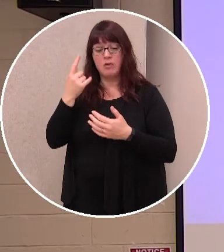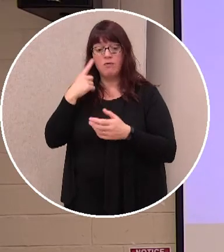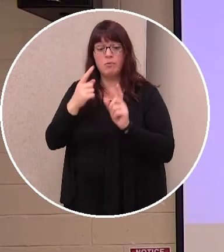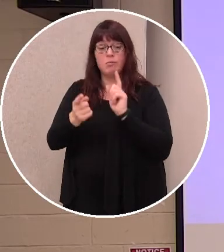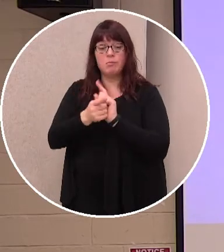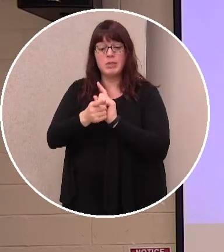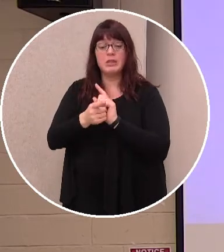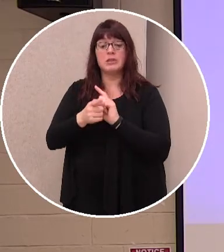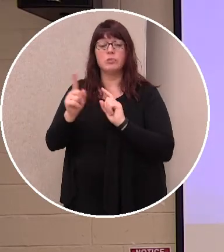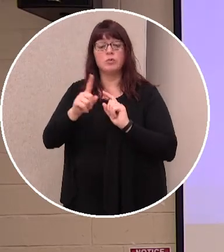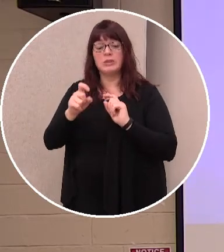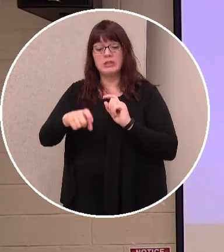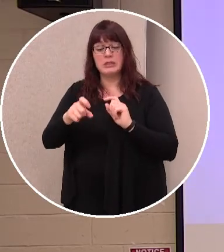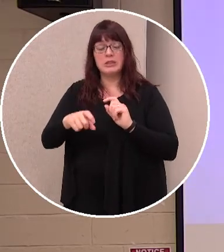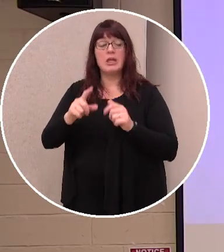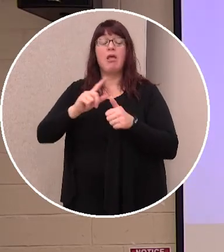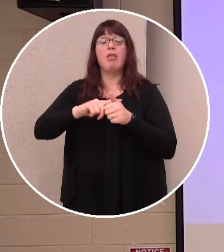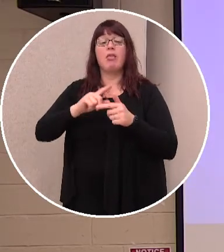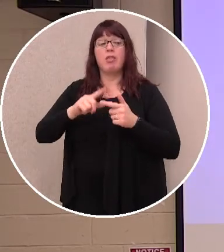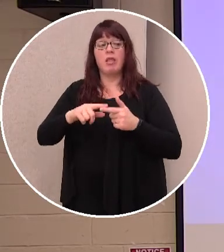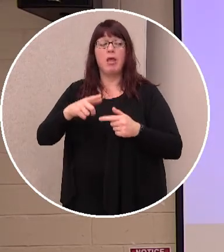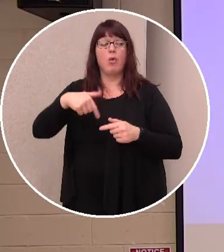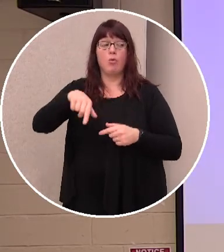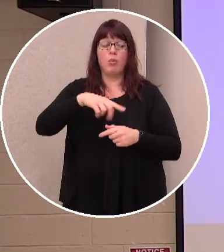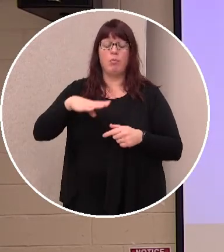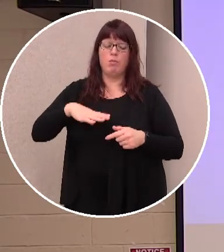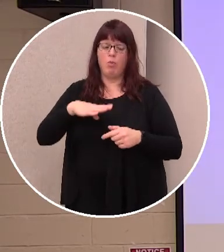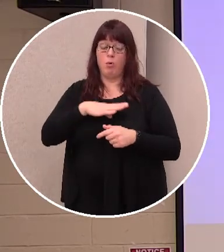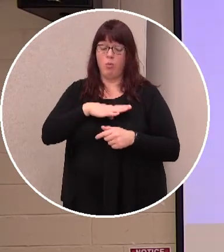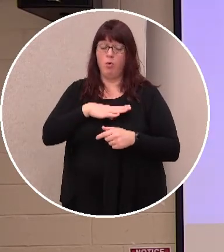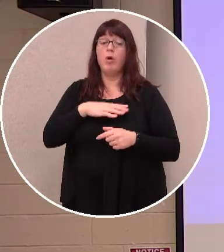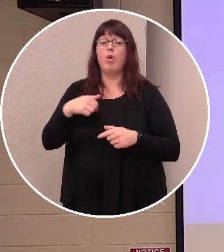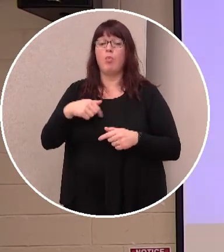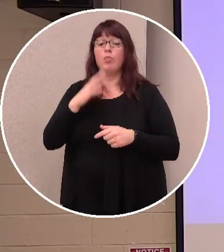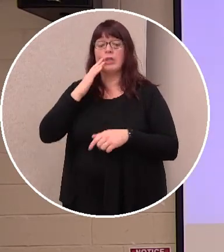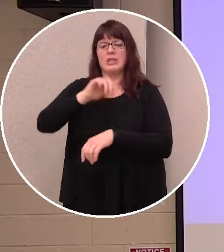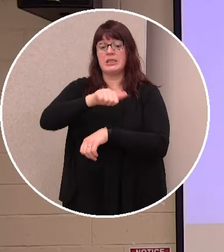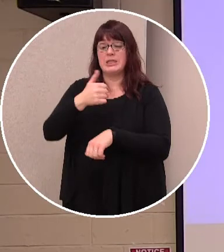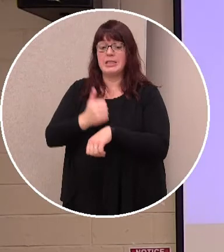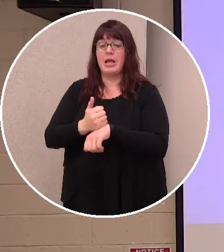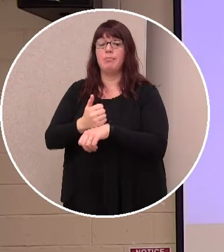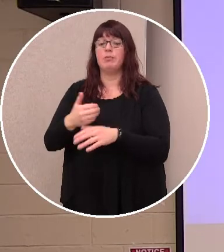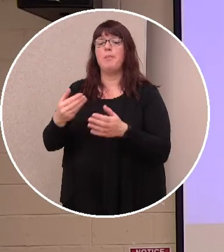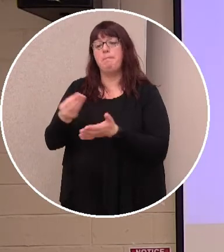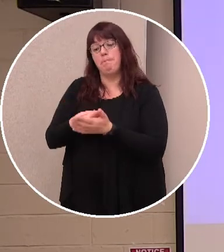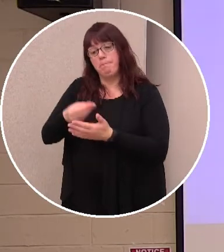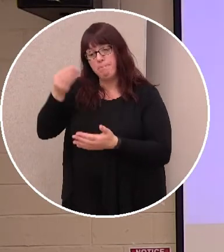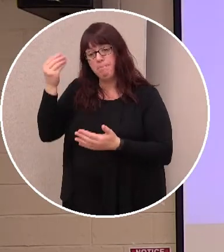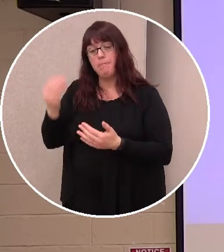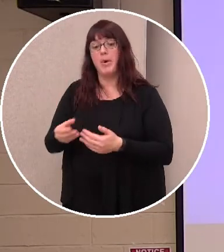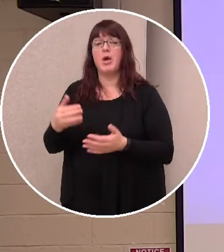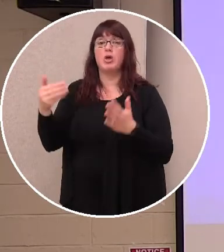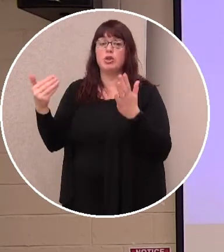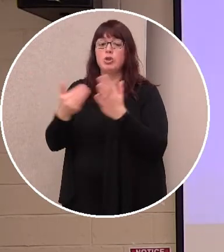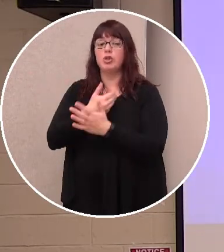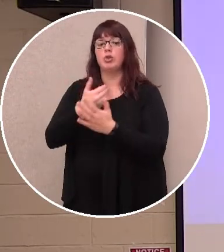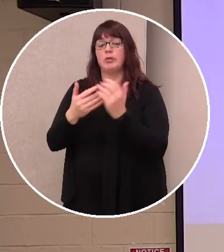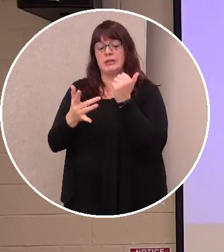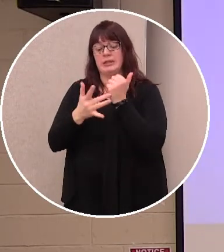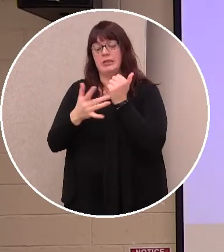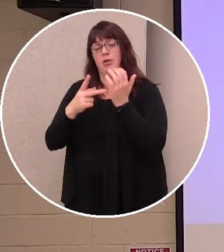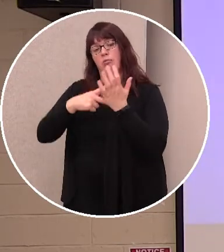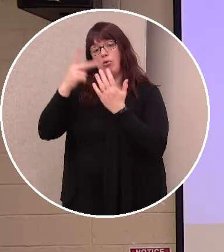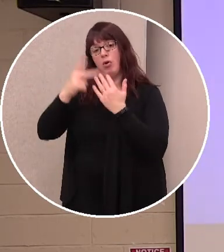our piece, then the board, through this motion, will initiate this activity to purchase the program as of January